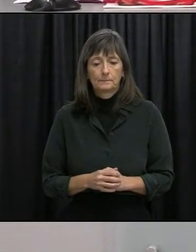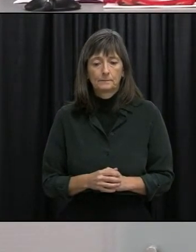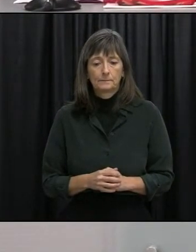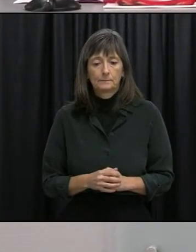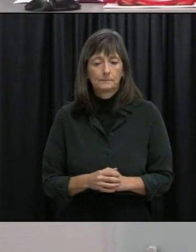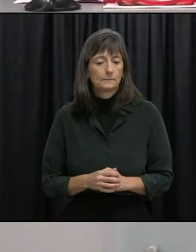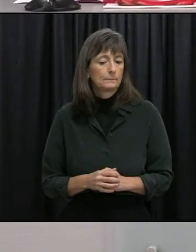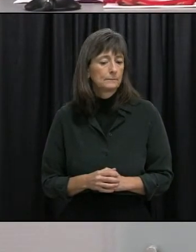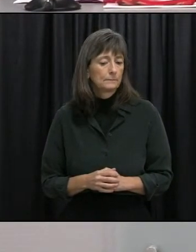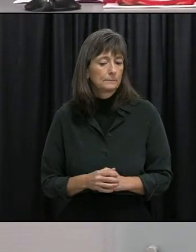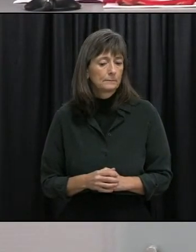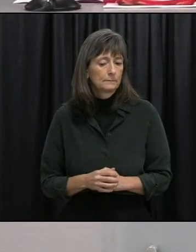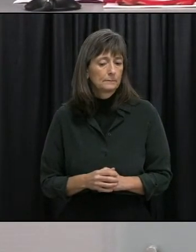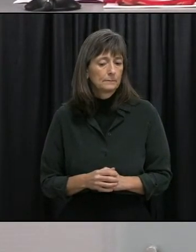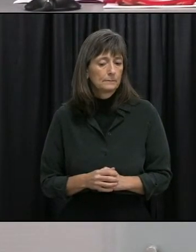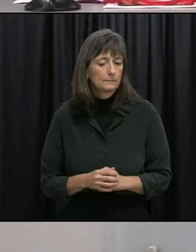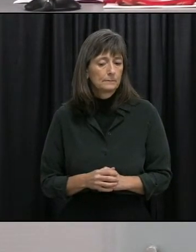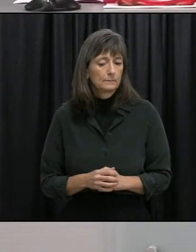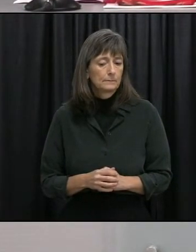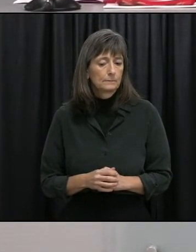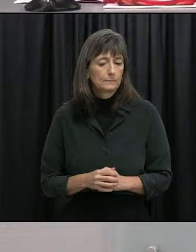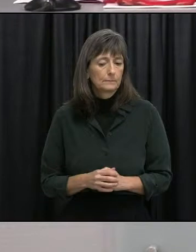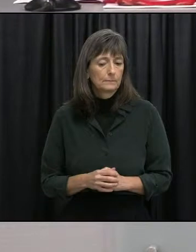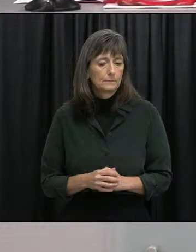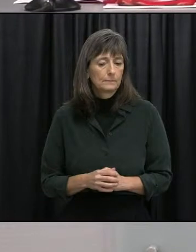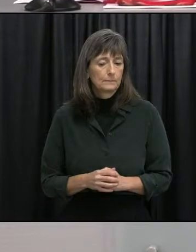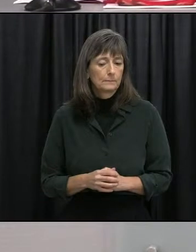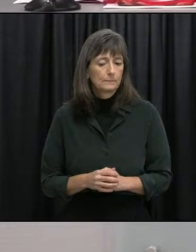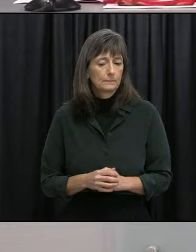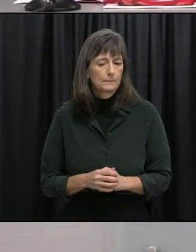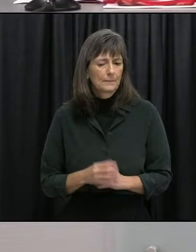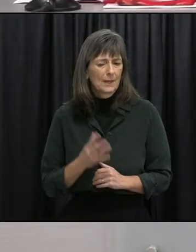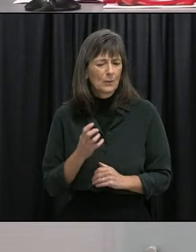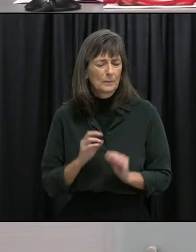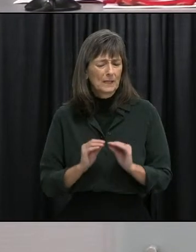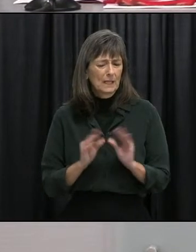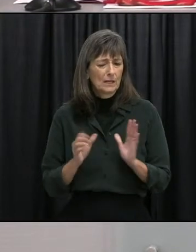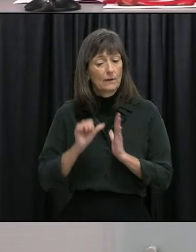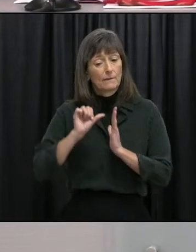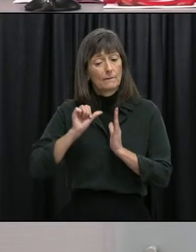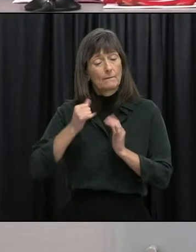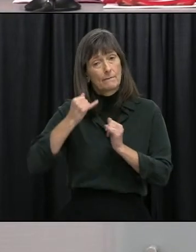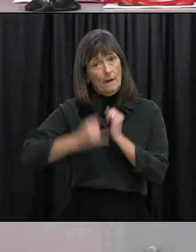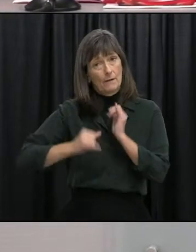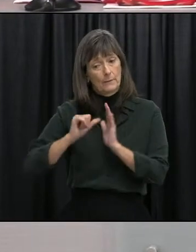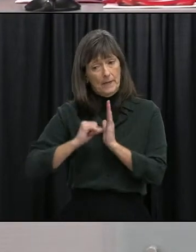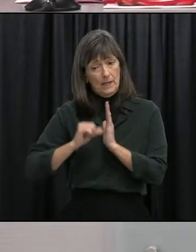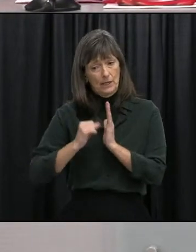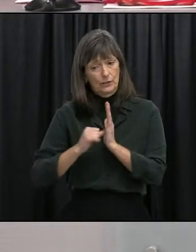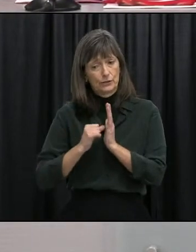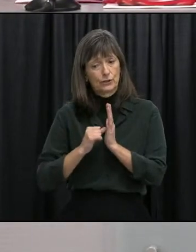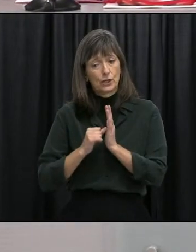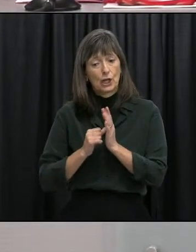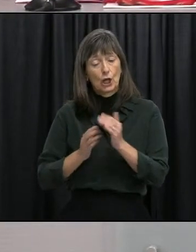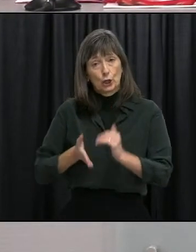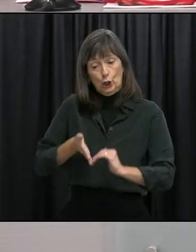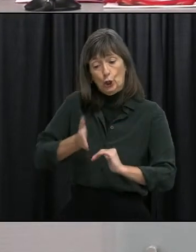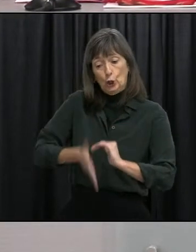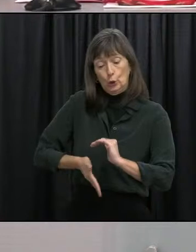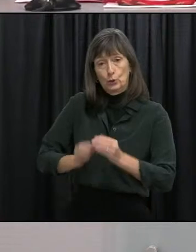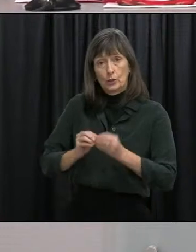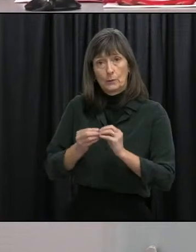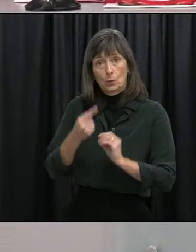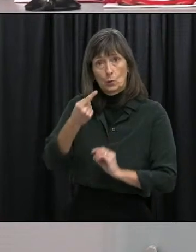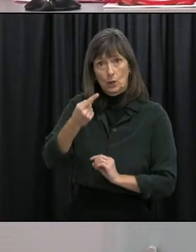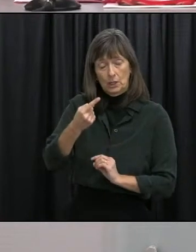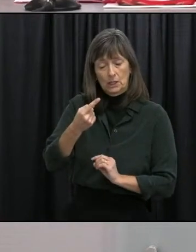Hi there. I just have a question about clarification. The final page of the report, conclusion number 1, the last part of that sentence